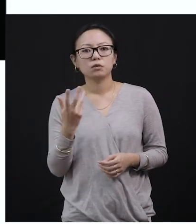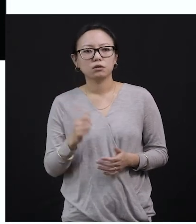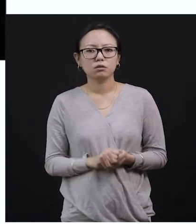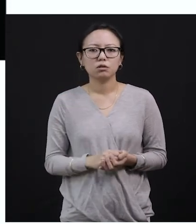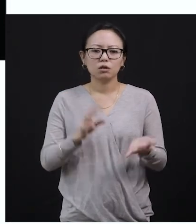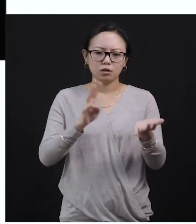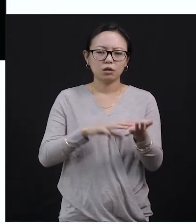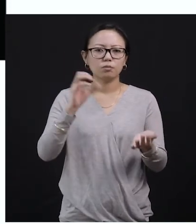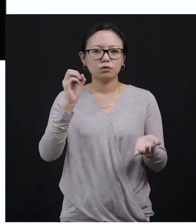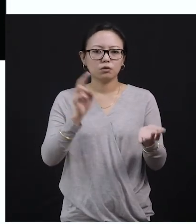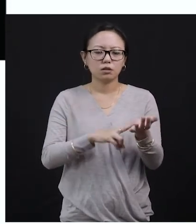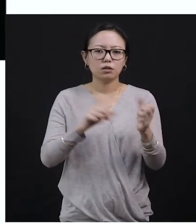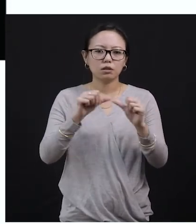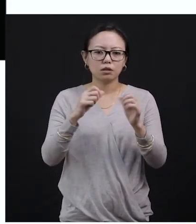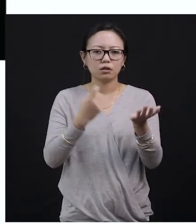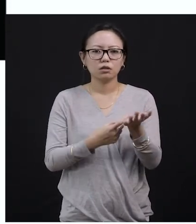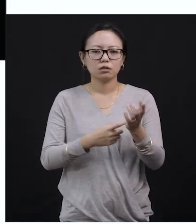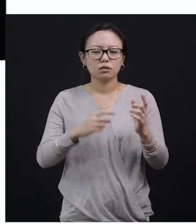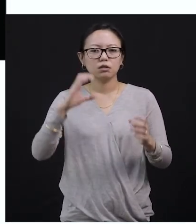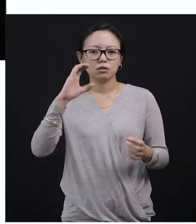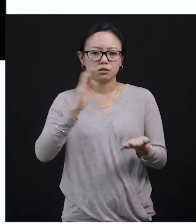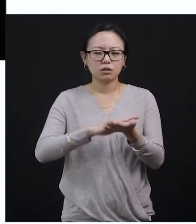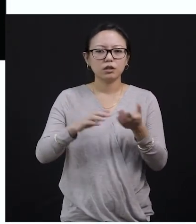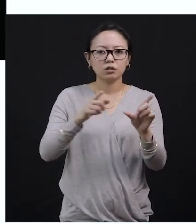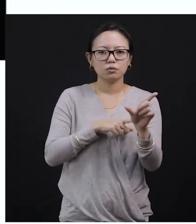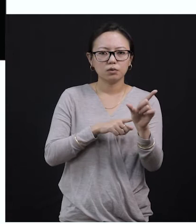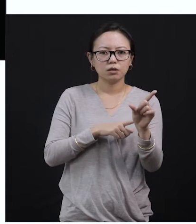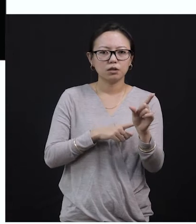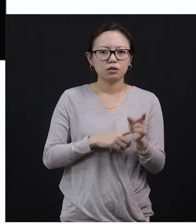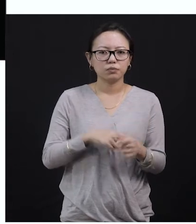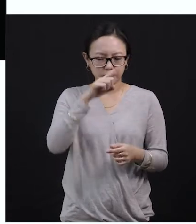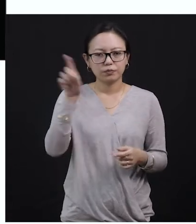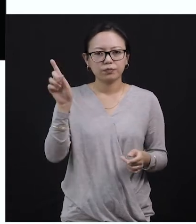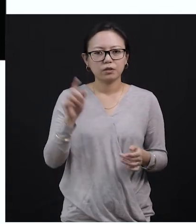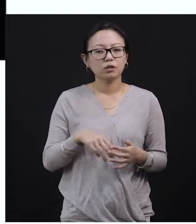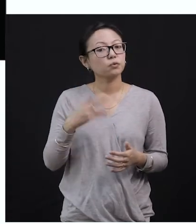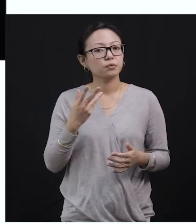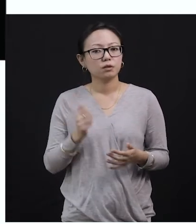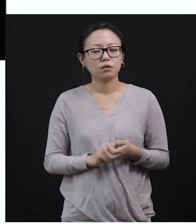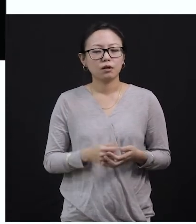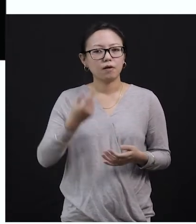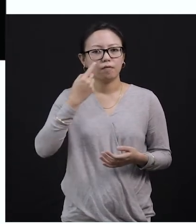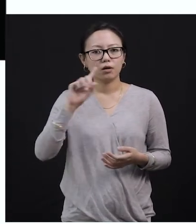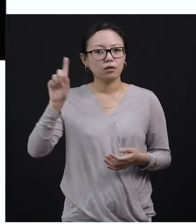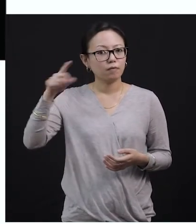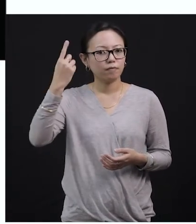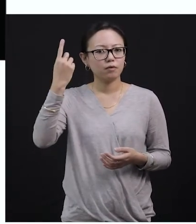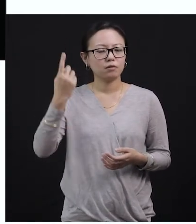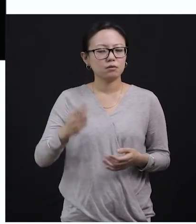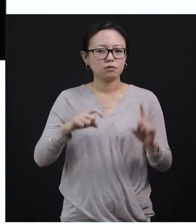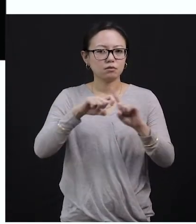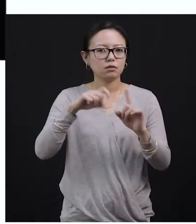The leadership has passed on from father to the son and to the children, right? So that is